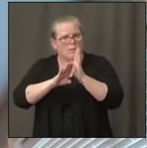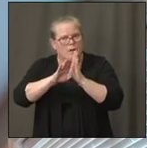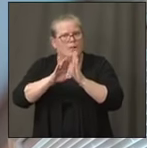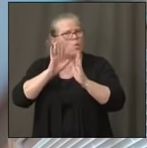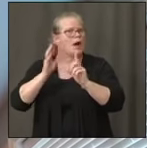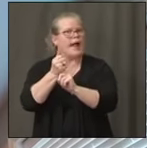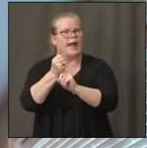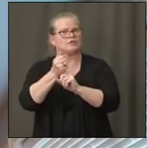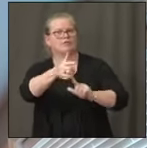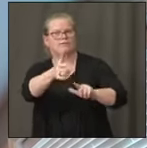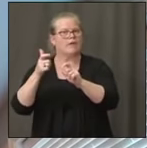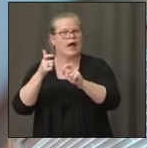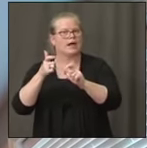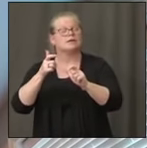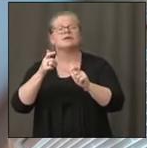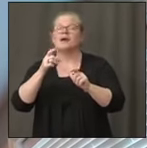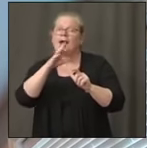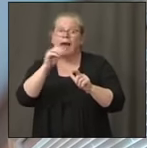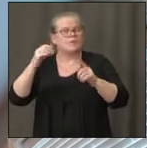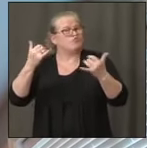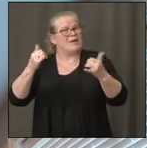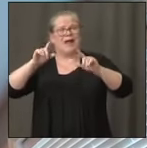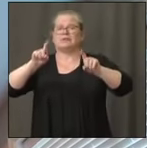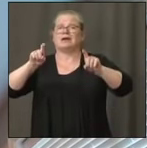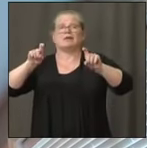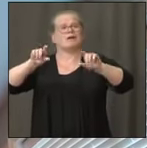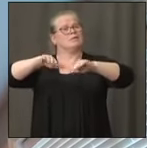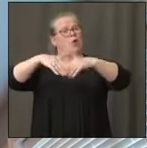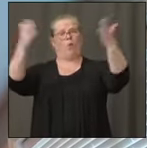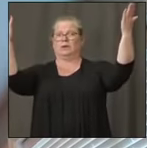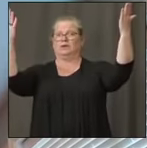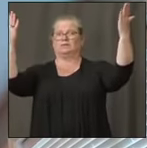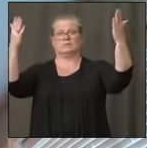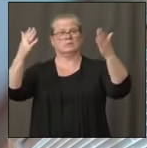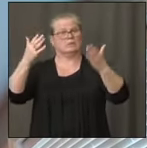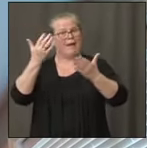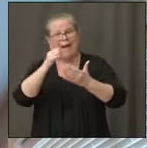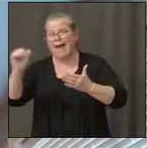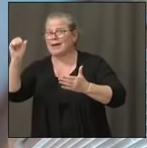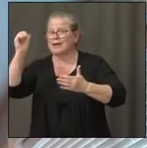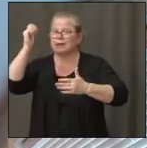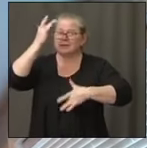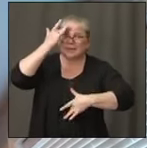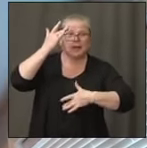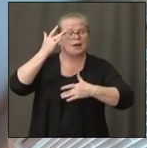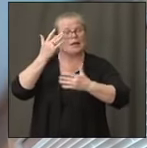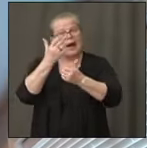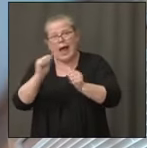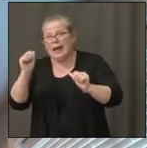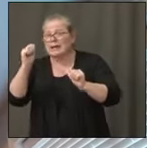available for everyone who has any symptom at all. So I would encourage the public to take advantage of that.